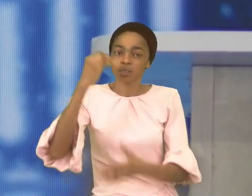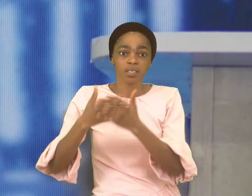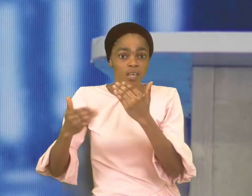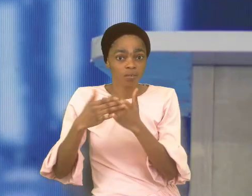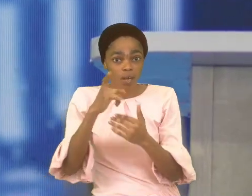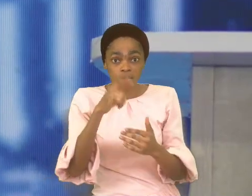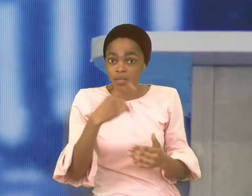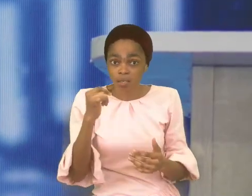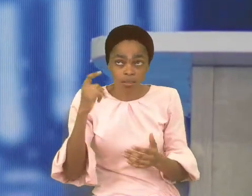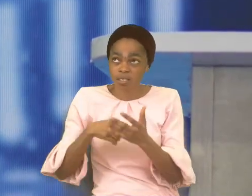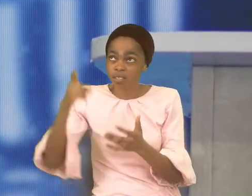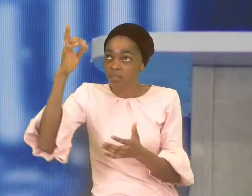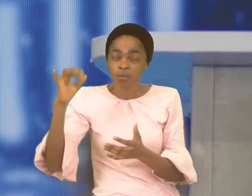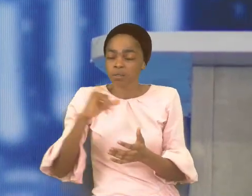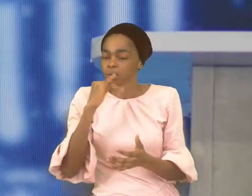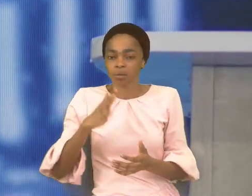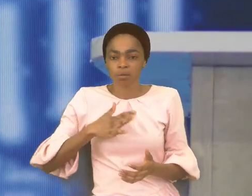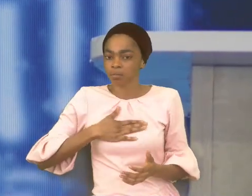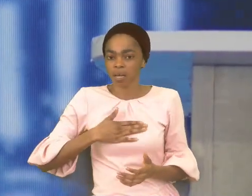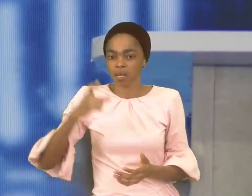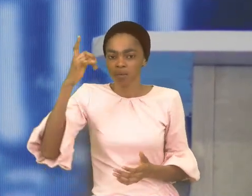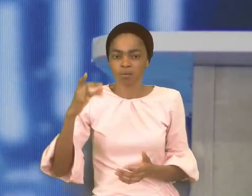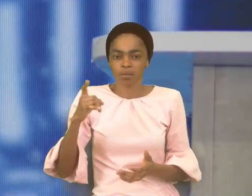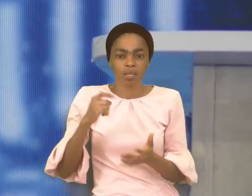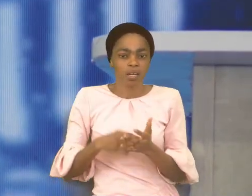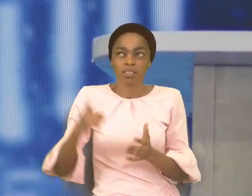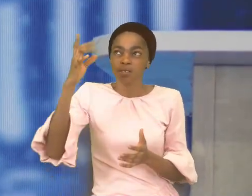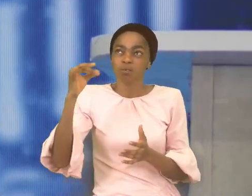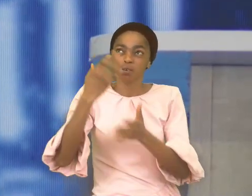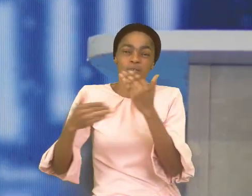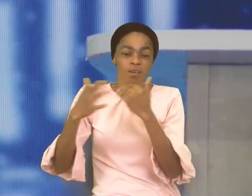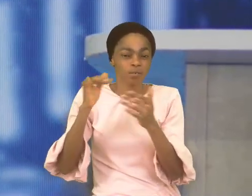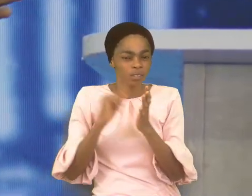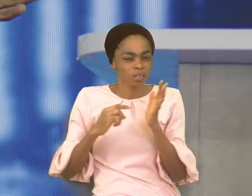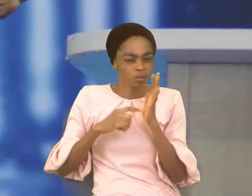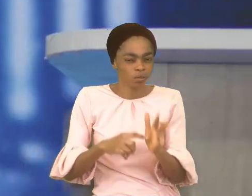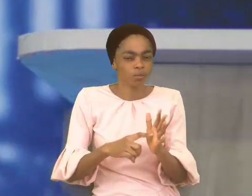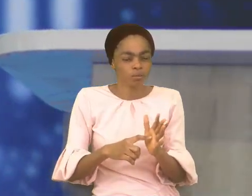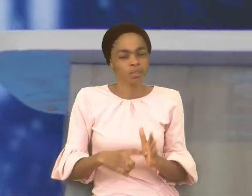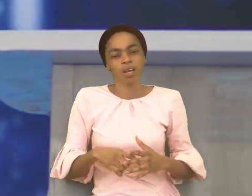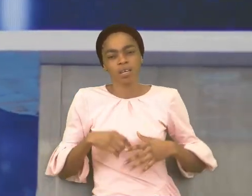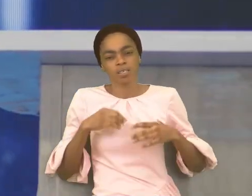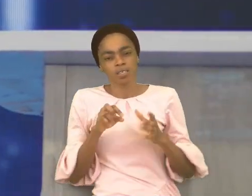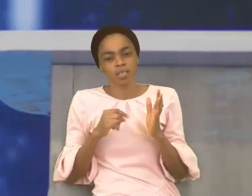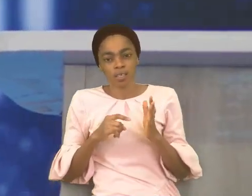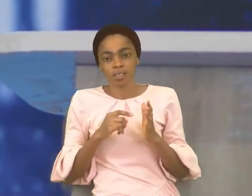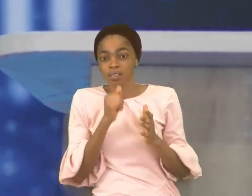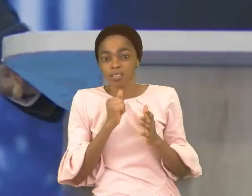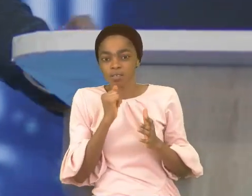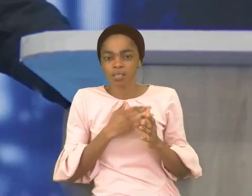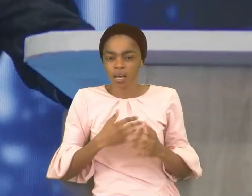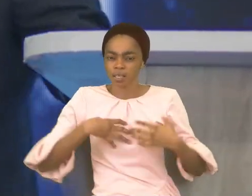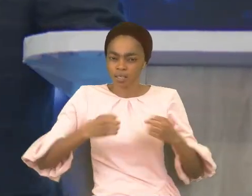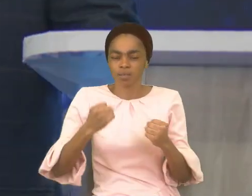reveals secrets, and the one that heals the sick, and the one that destroys the works of the devil, and the one that delivers